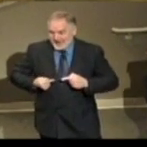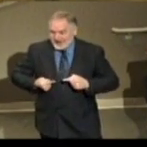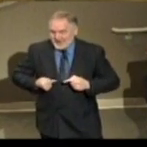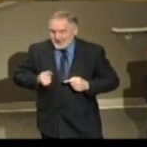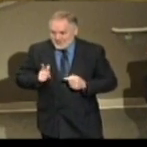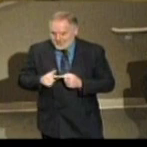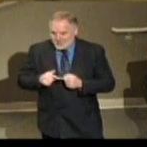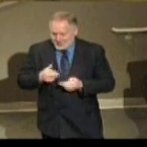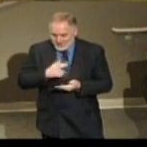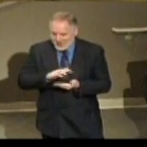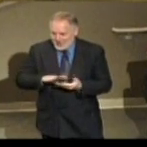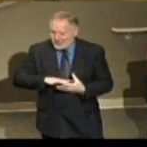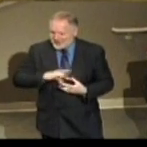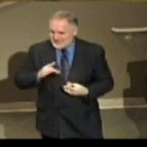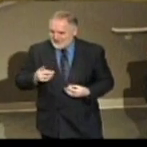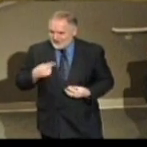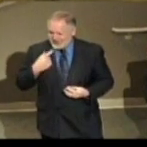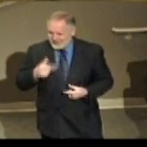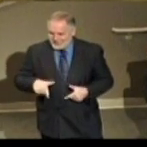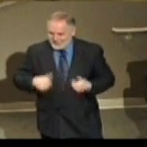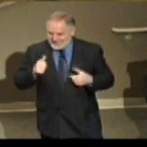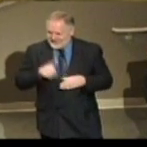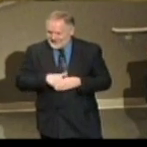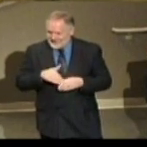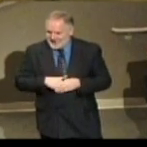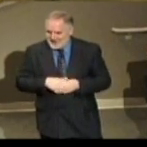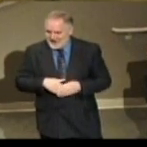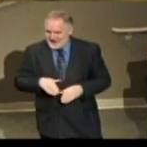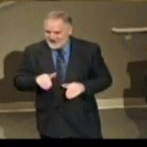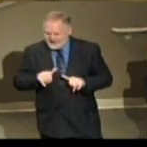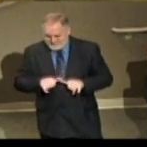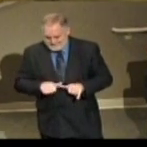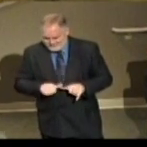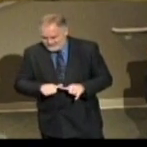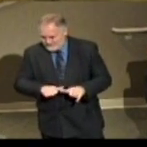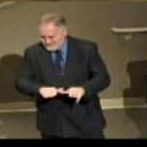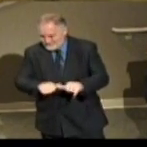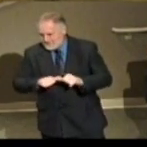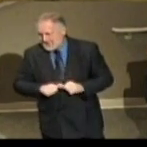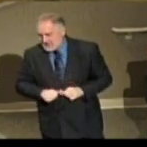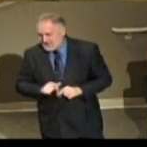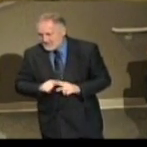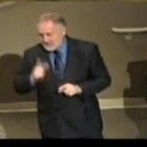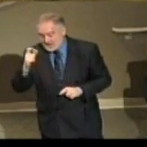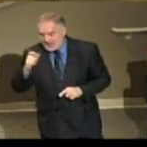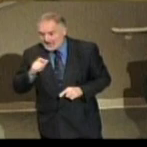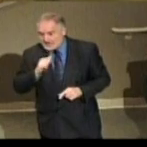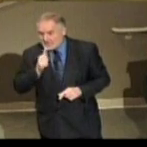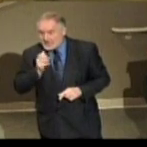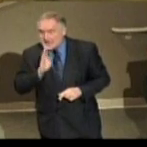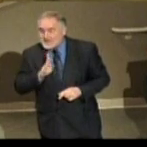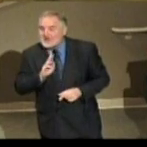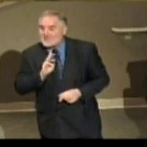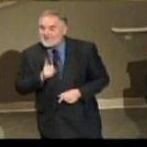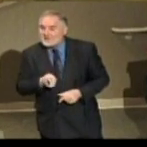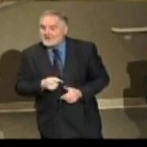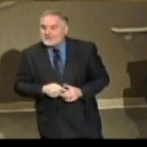Holy Spirit on a nonstop basis, because you're not being real.